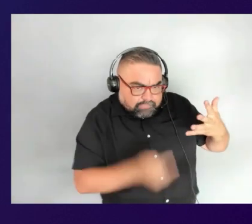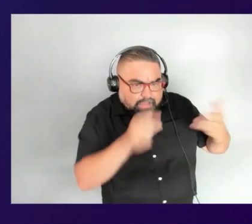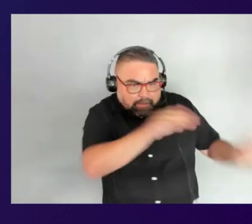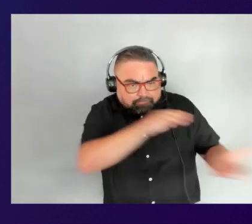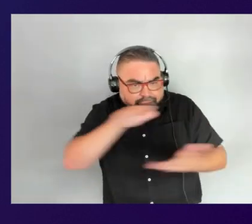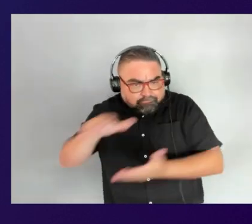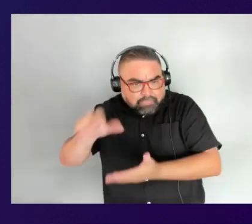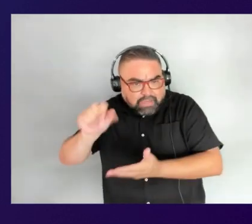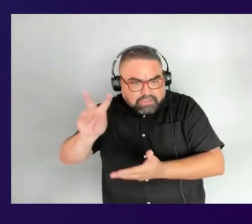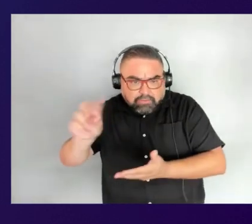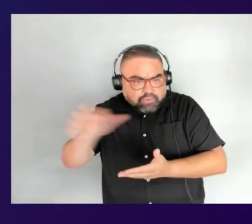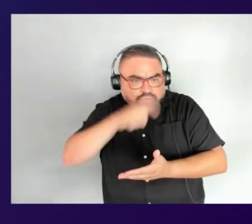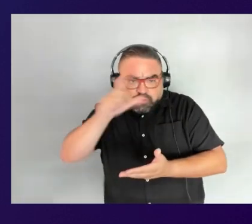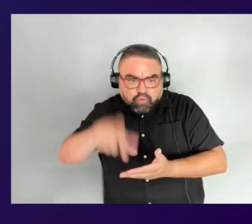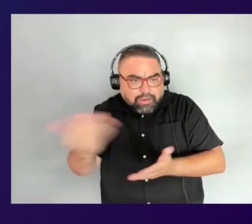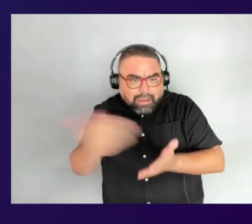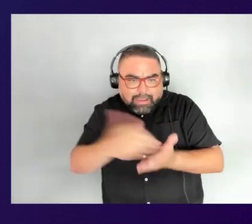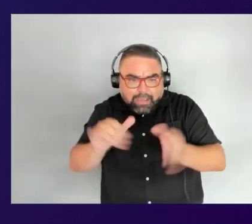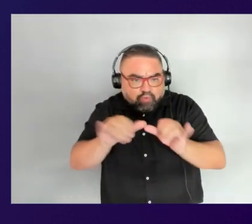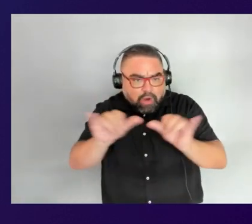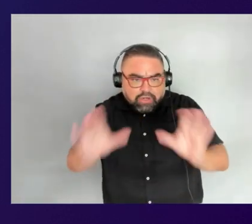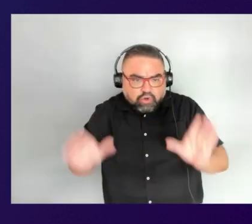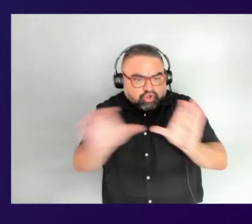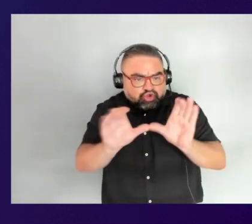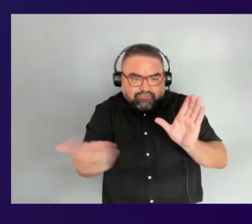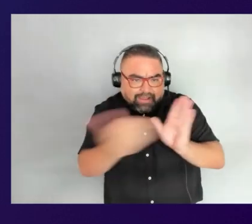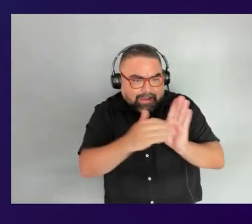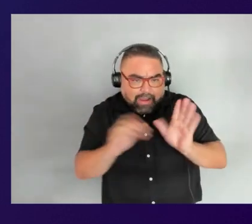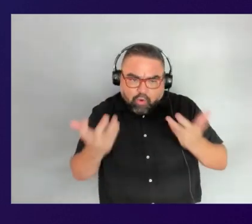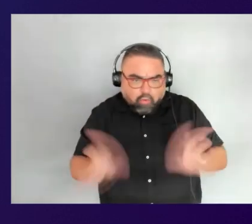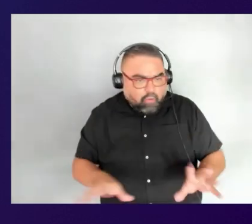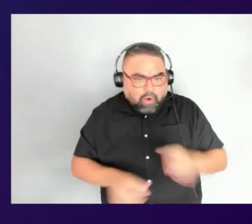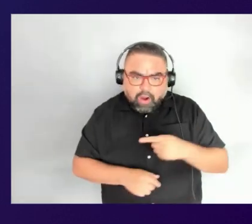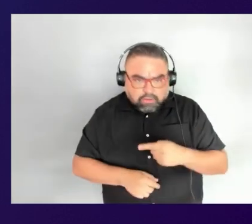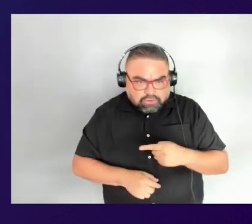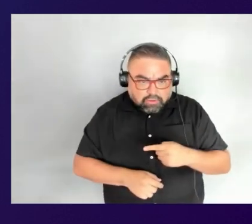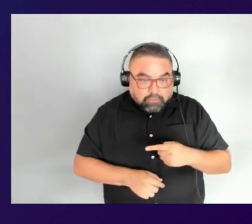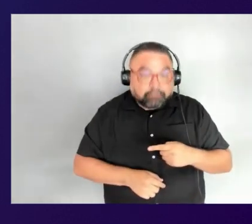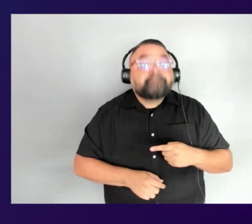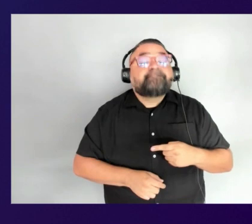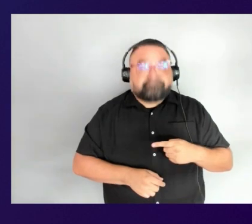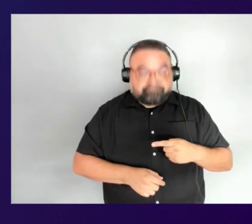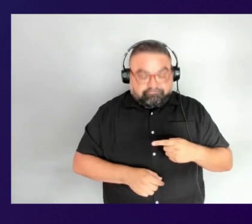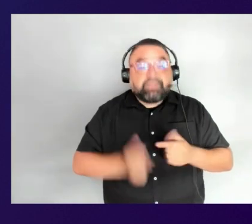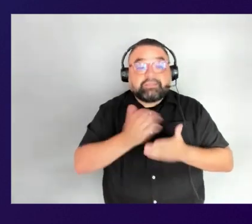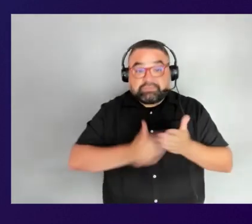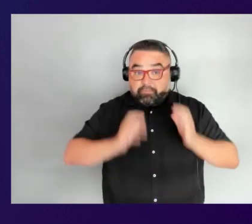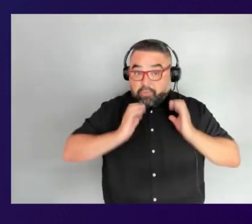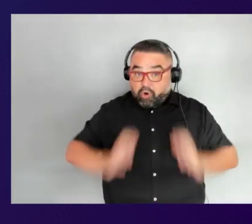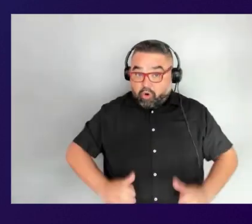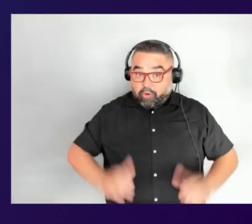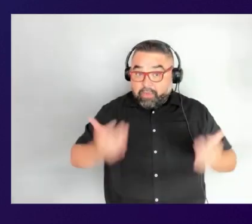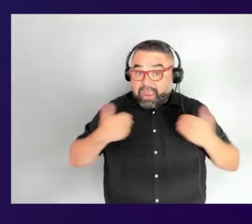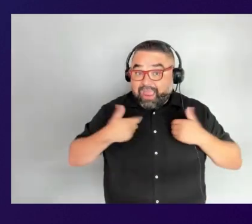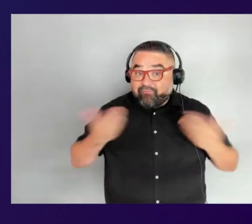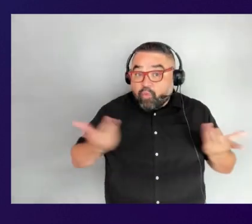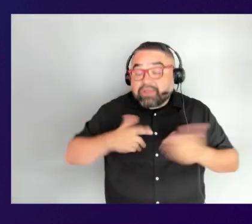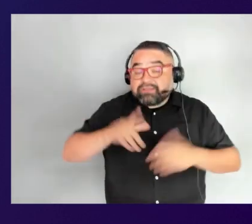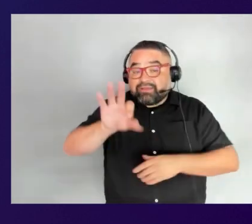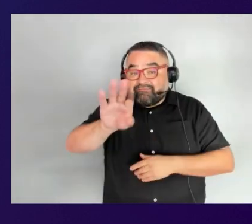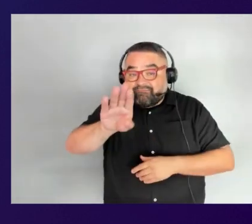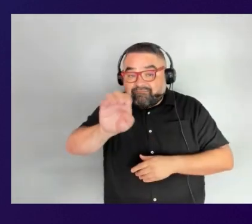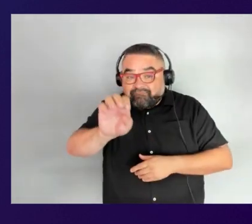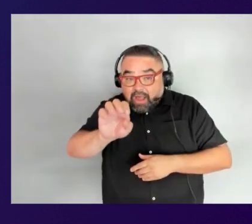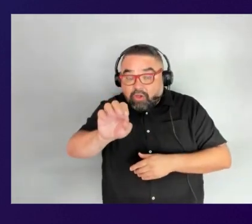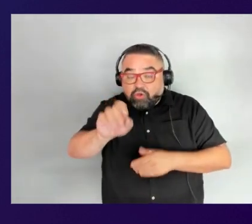without having to do that re-architecting and recertifying. In some cases, you have customers running file server deployments on Windows File Server or